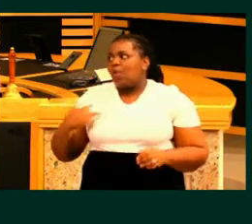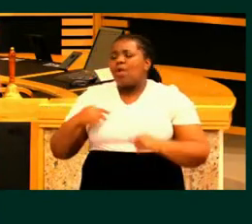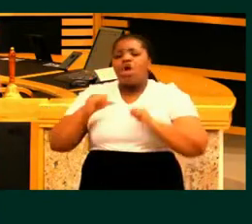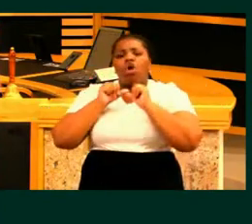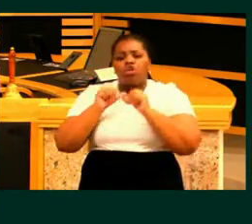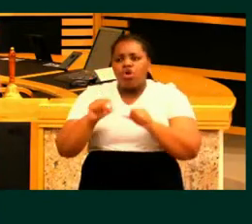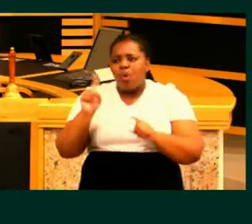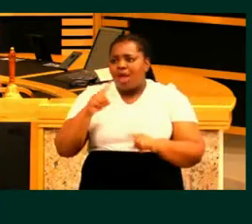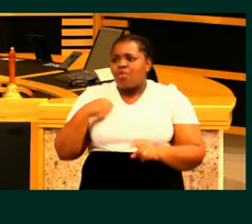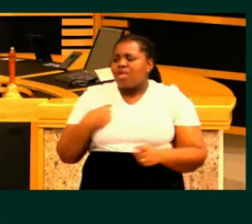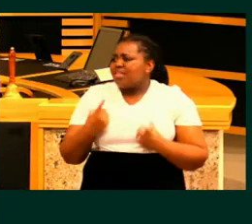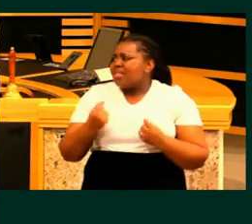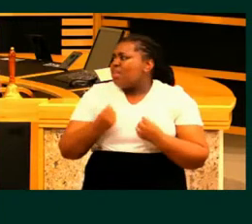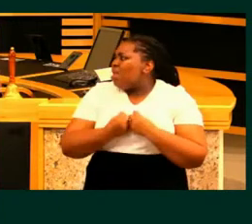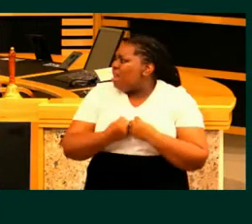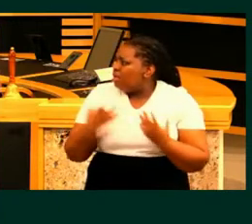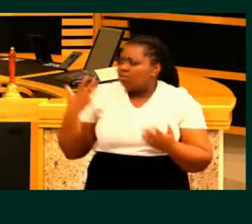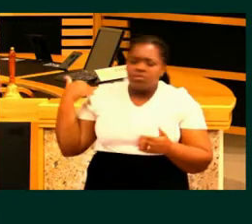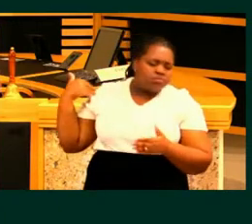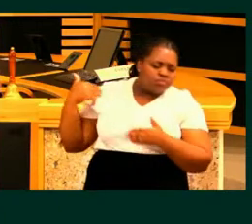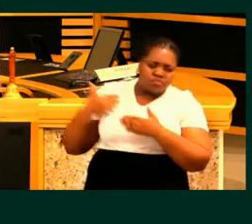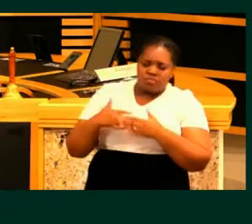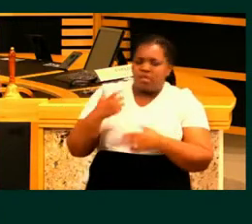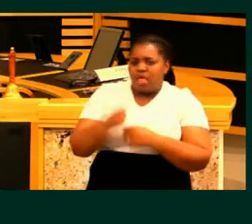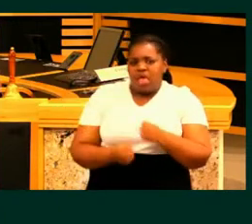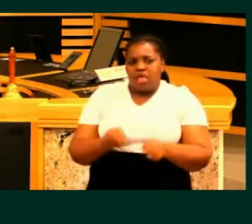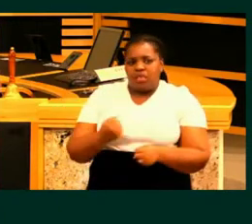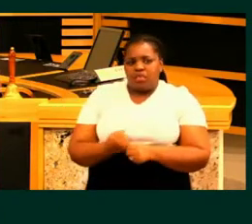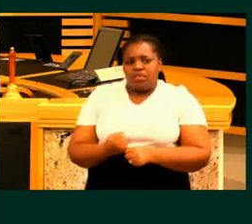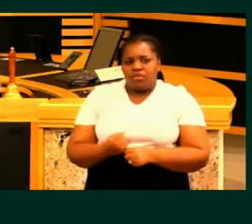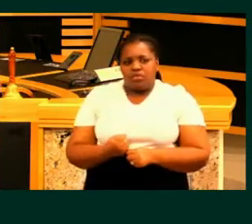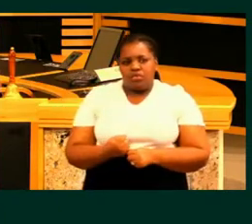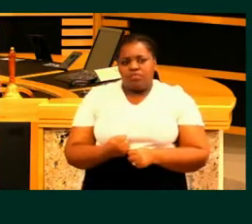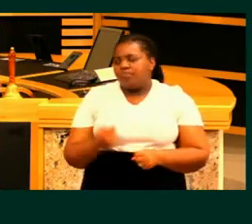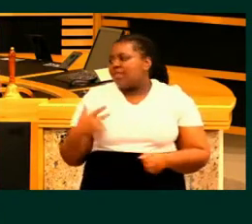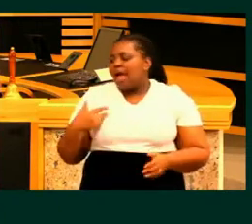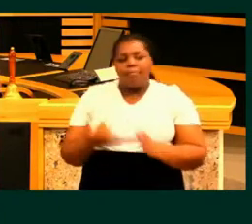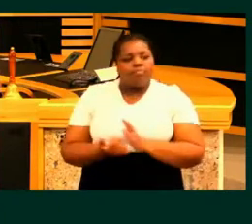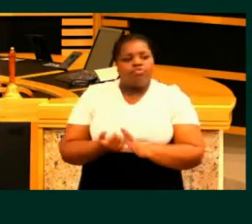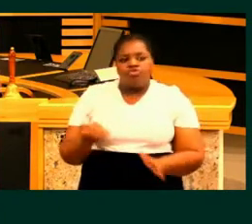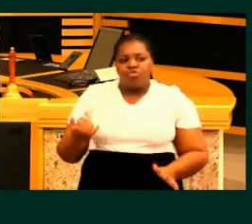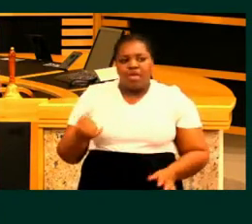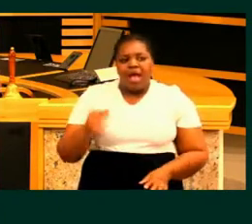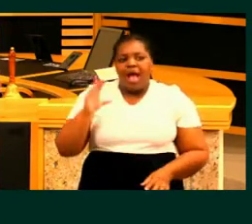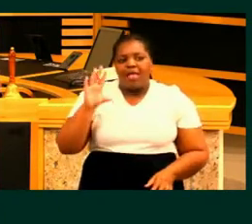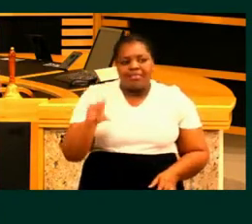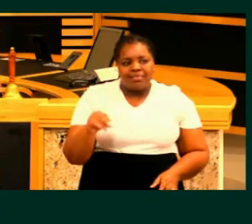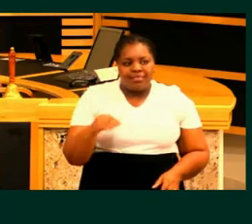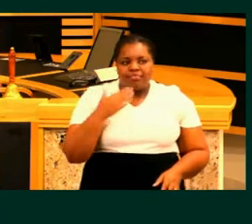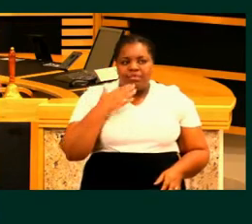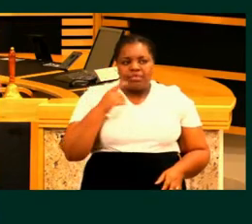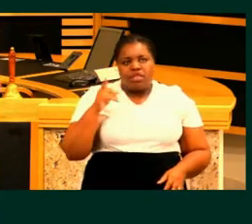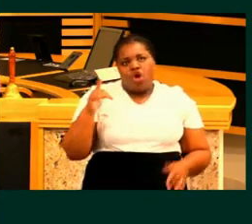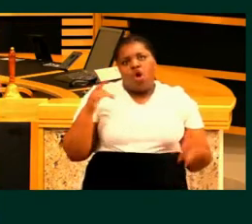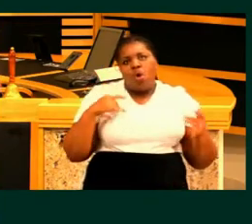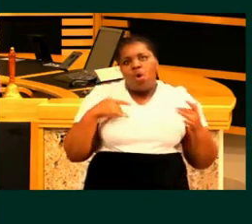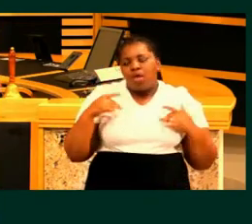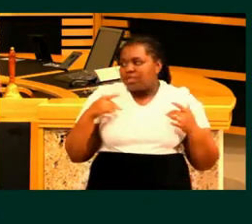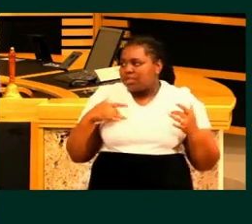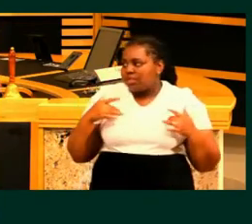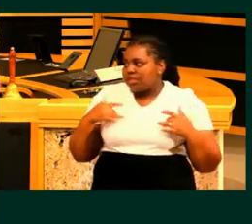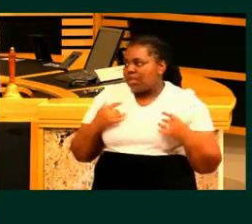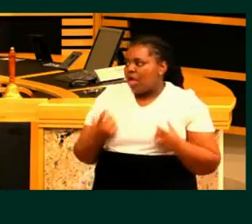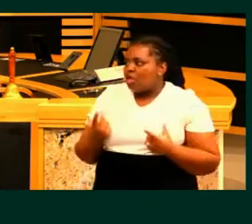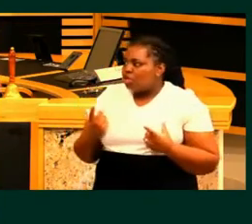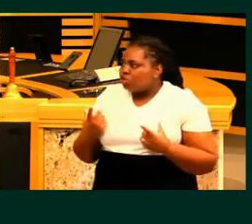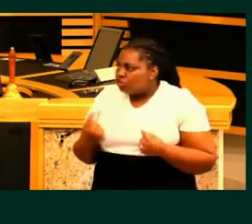we have done for many many years which is building roads I'm just asking that we consider running a pilot to